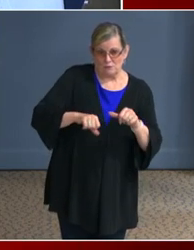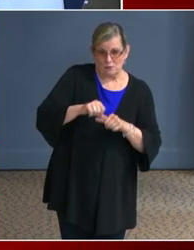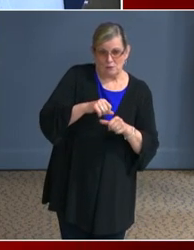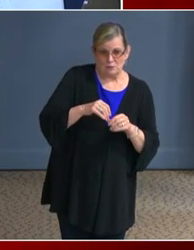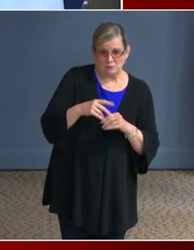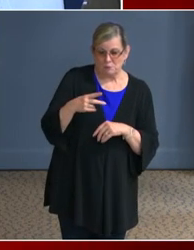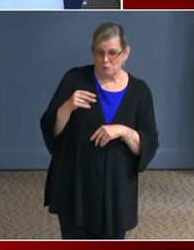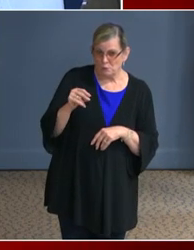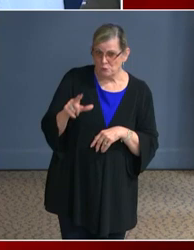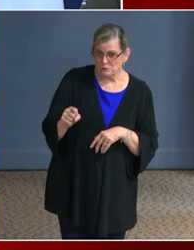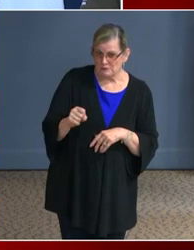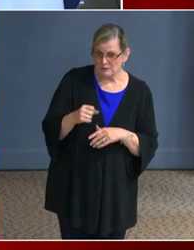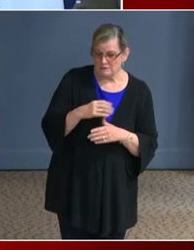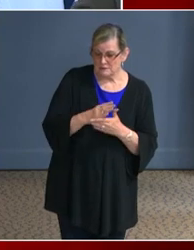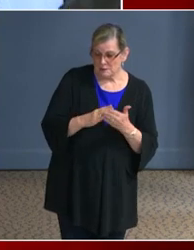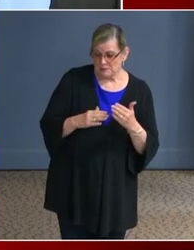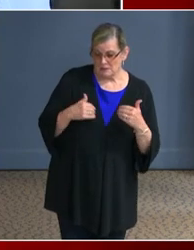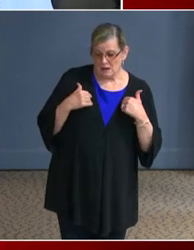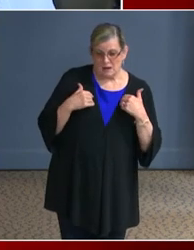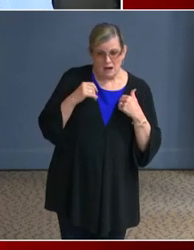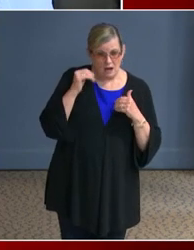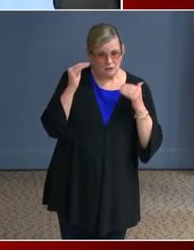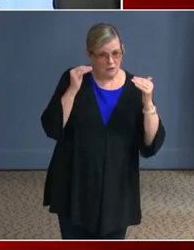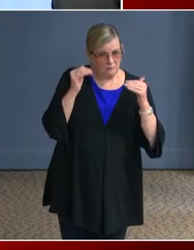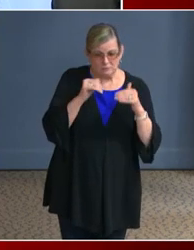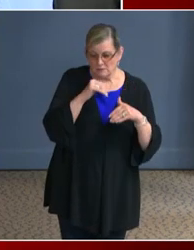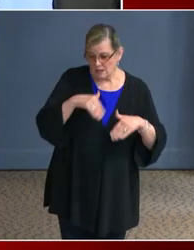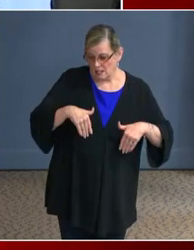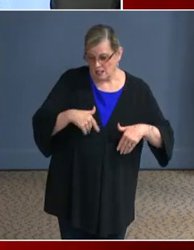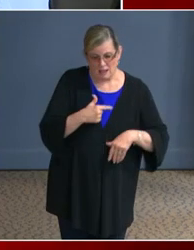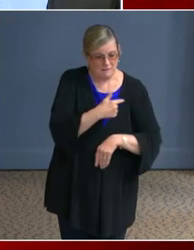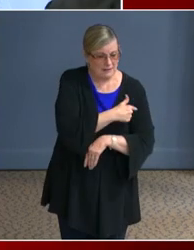that some young adults and kids may not be vaccinated?